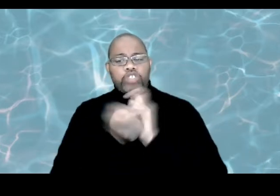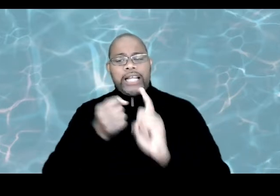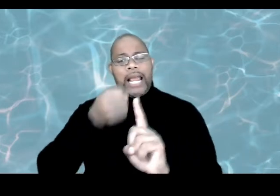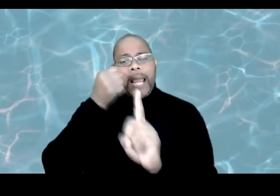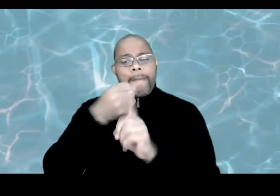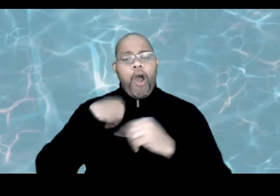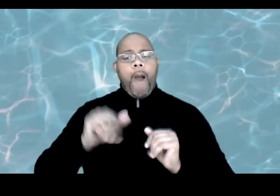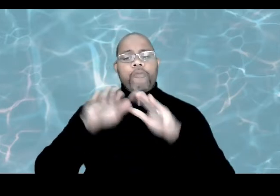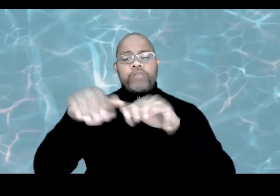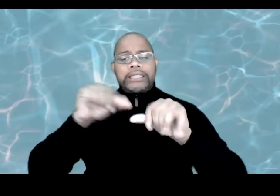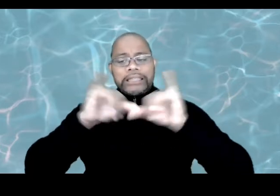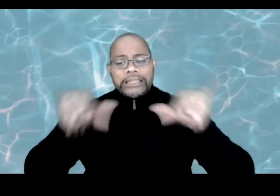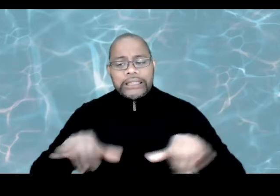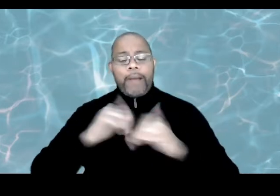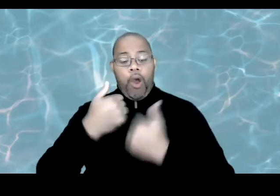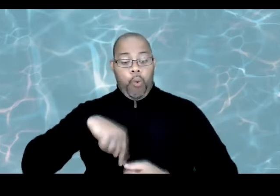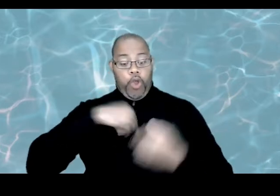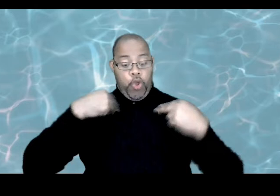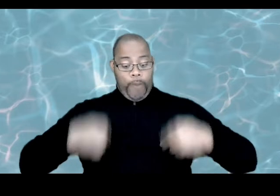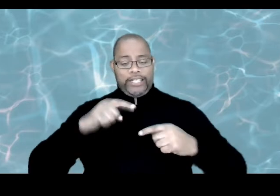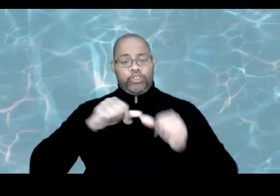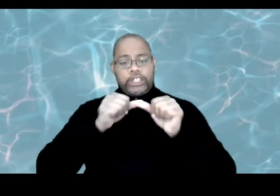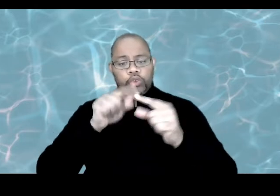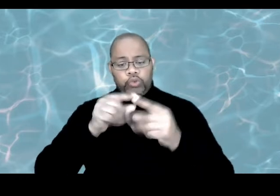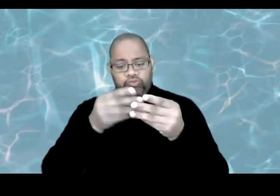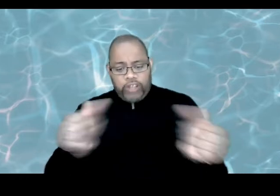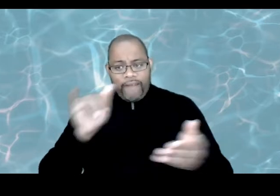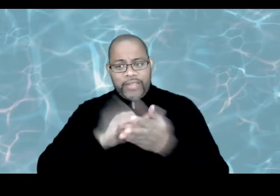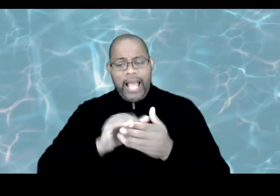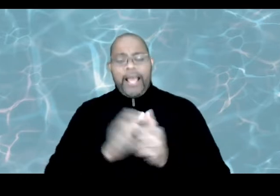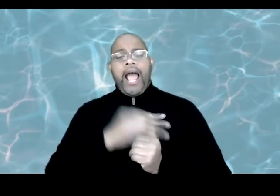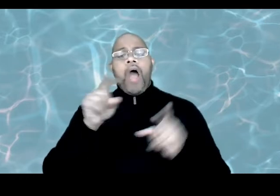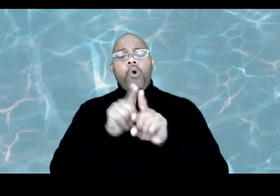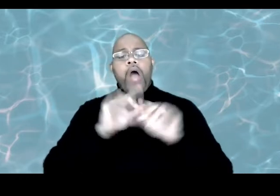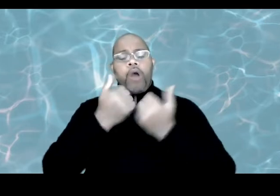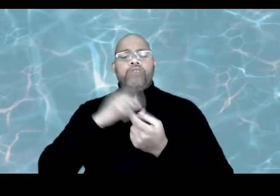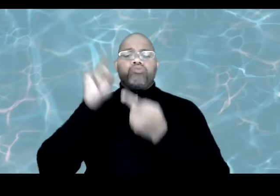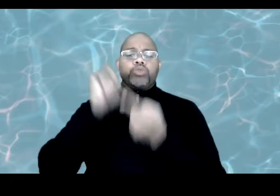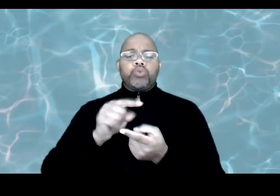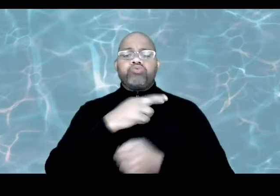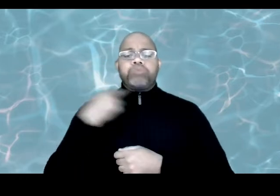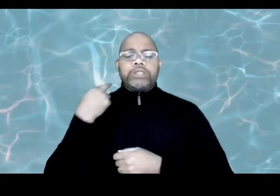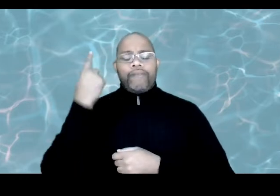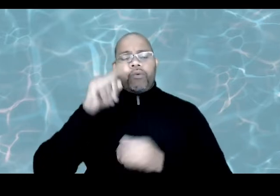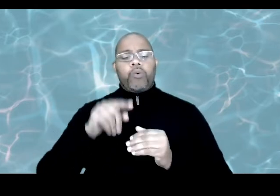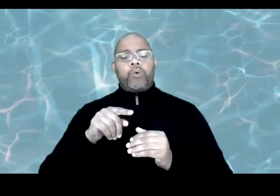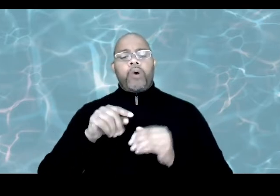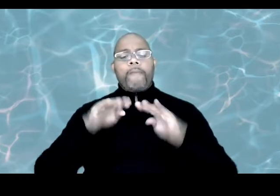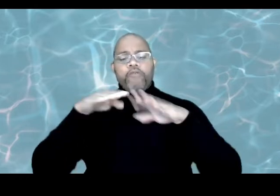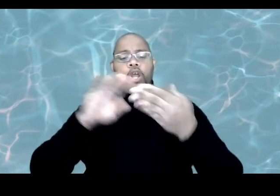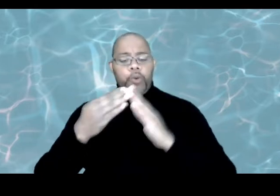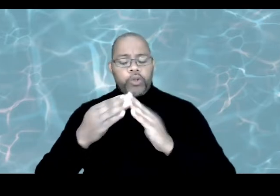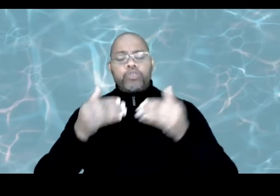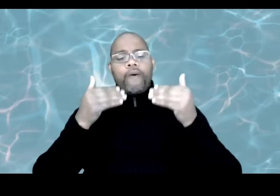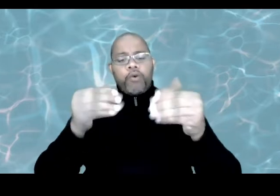climate change impacting our marine systems, how do we as humans need to continue to mitigate that, and how can we reduce the risk for our marine